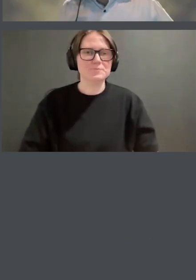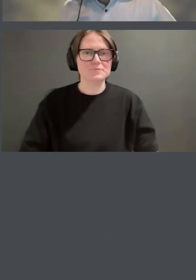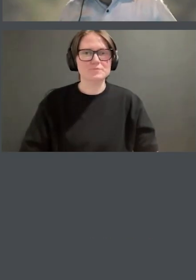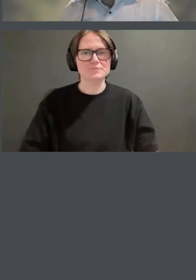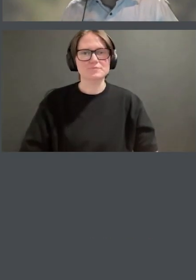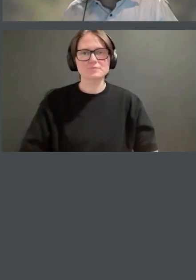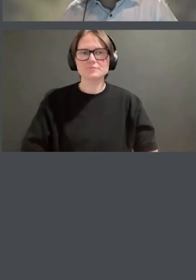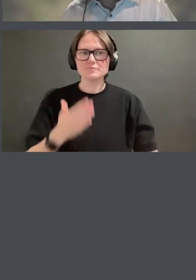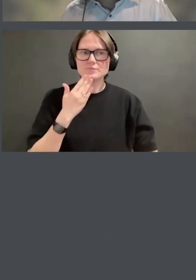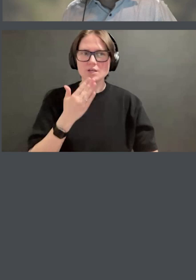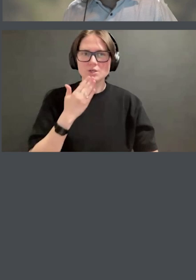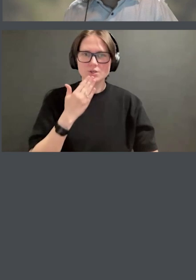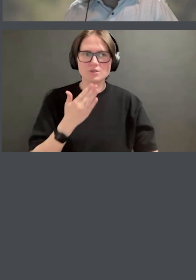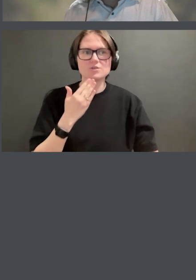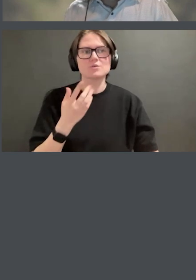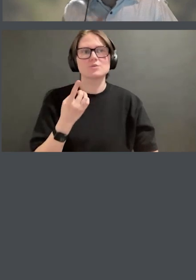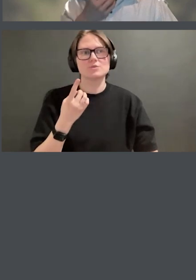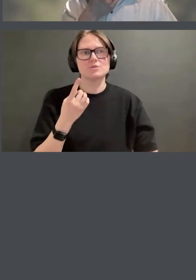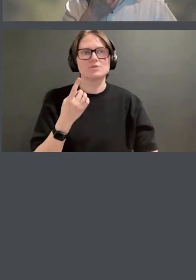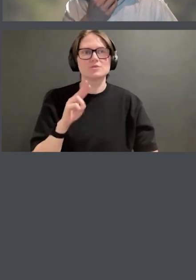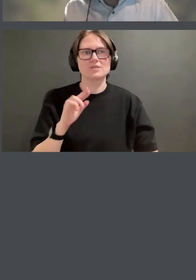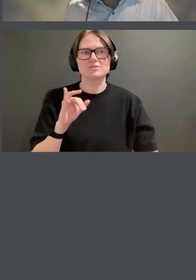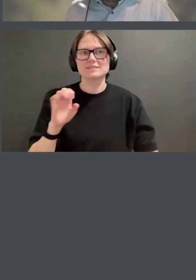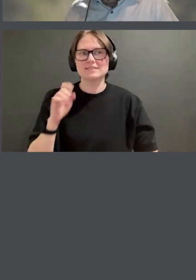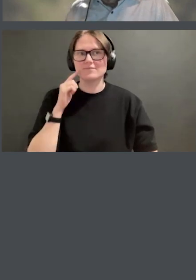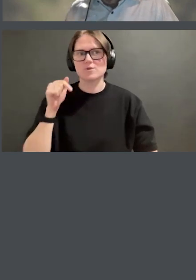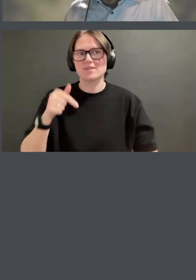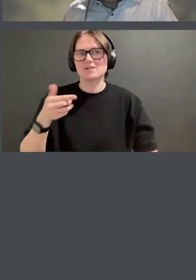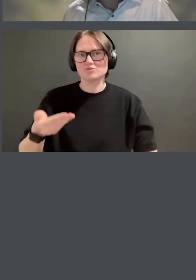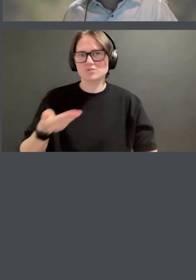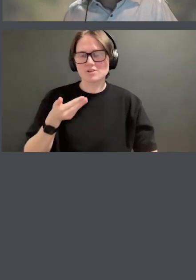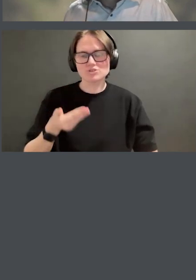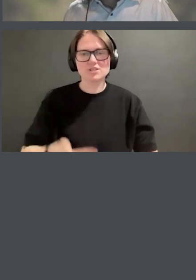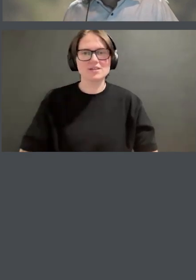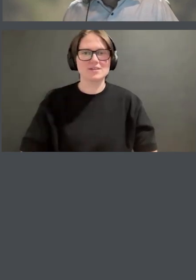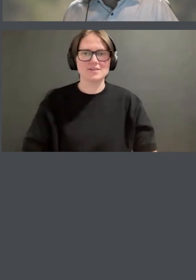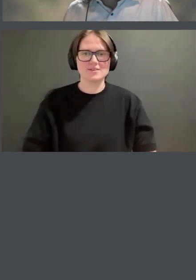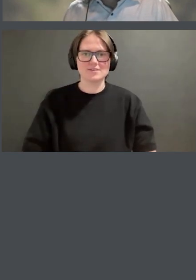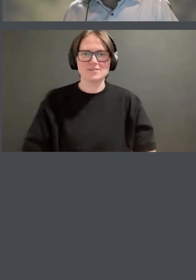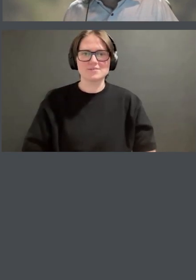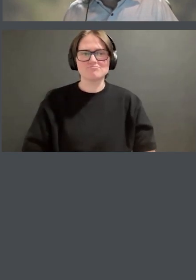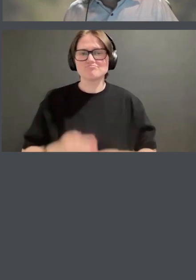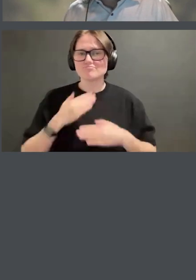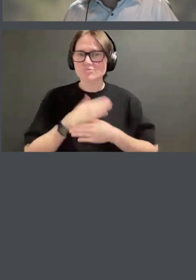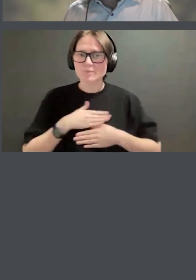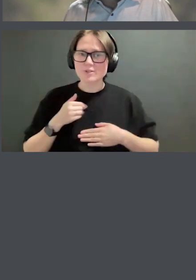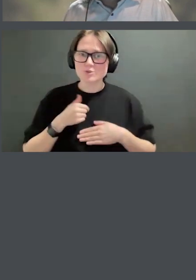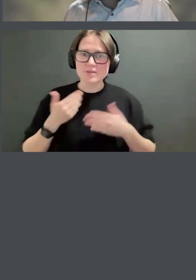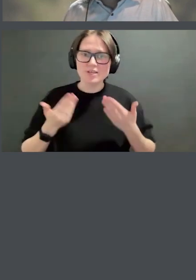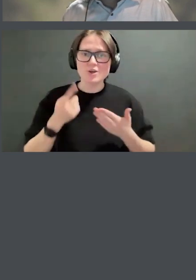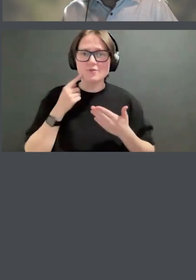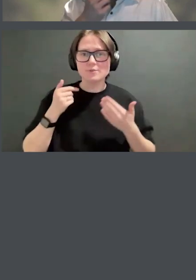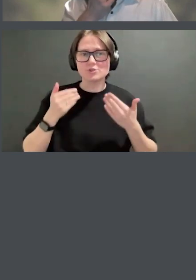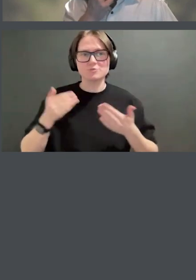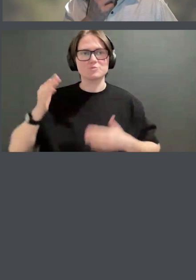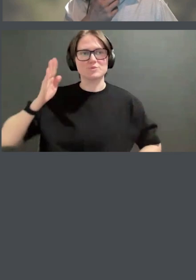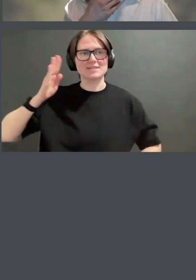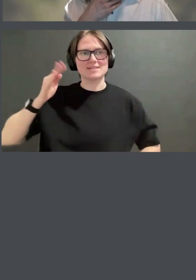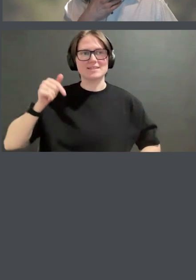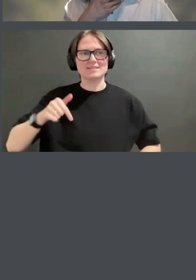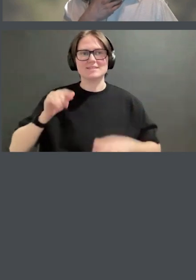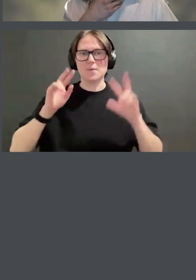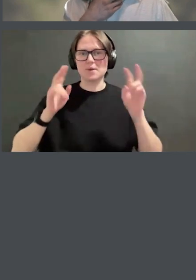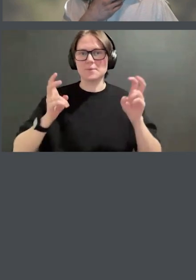Thank you, Dr. Steve, for the introduction, and it's a pleasure to be here to present on this topic.